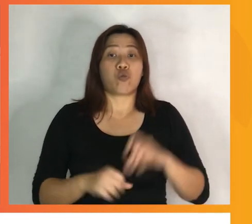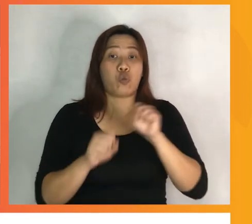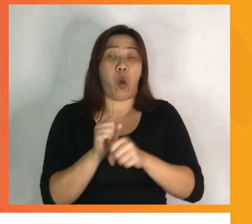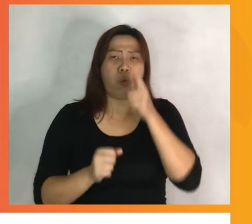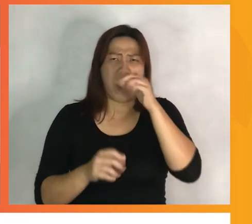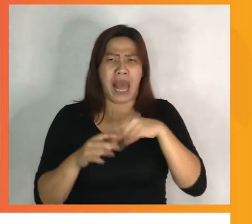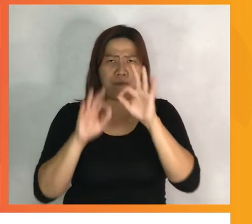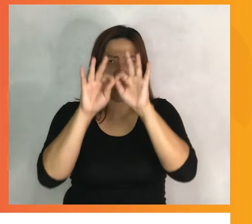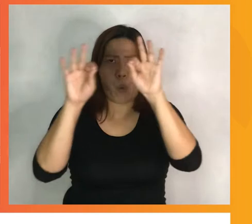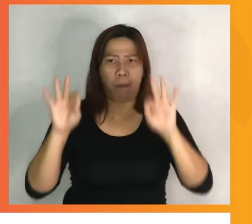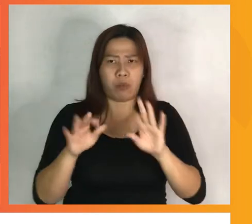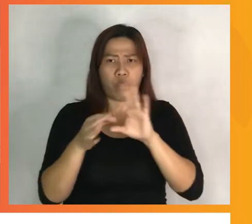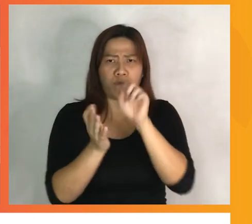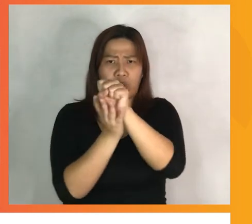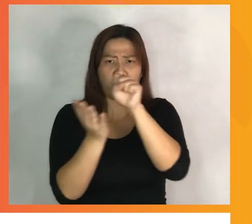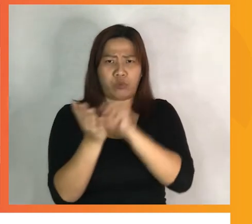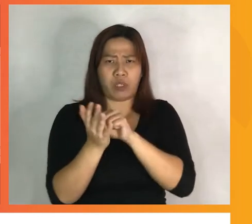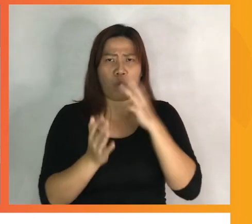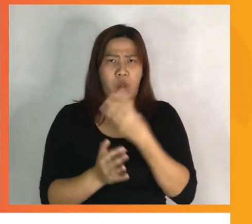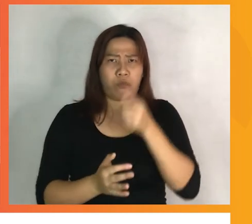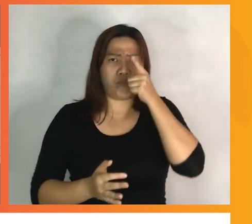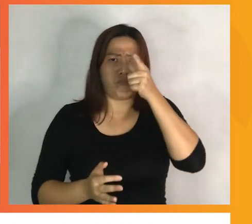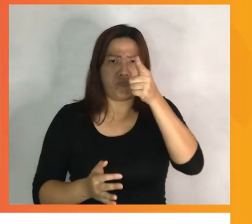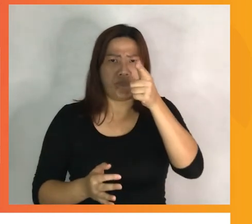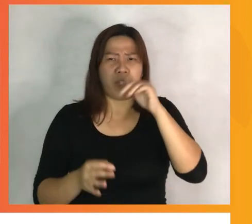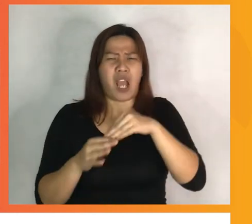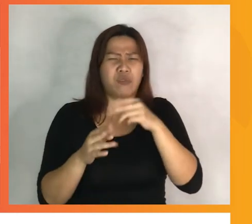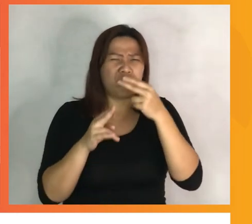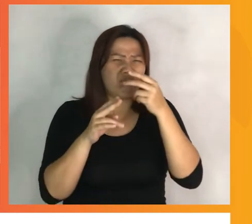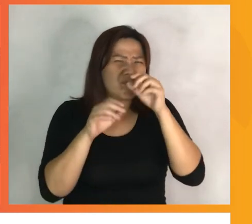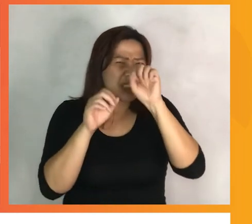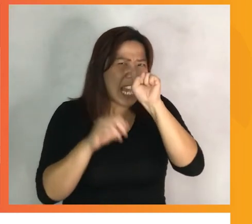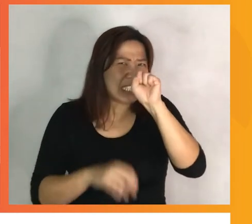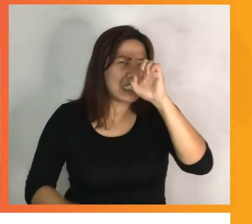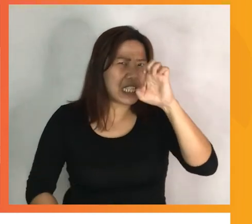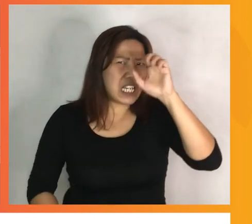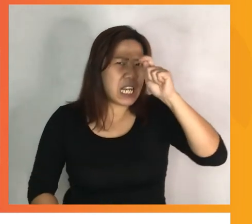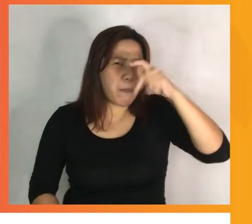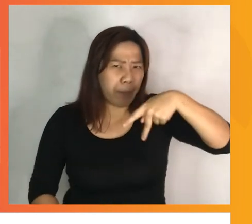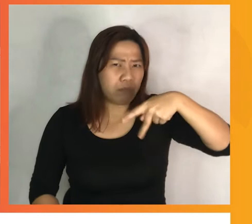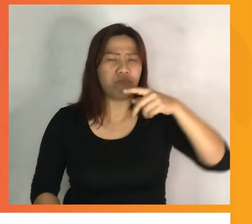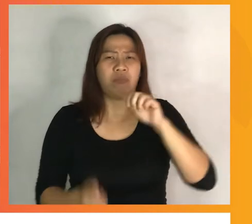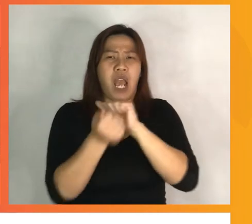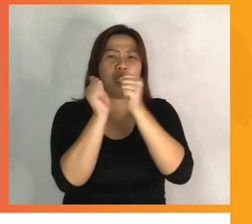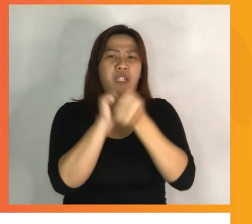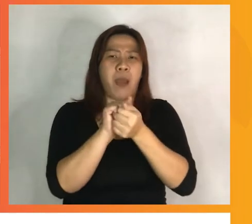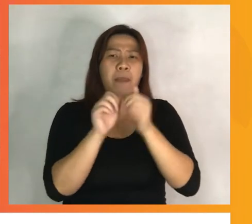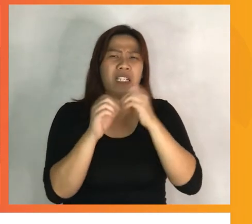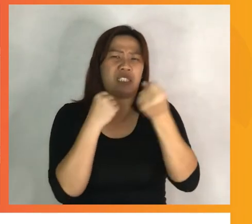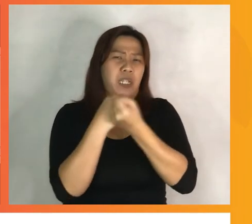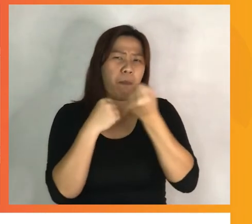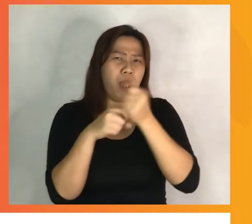So let's look at the format of the session. We're going to take a brief look at the STEP adaptation tool. And